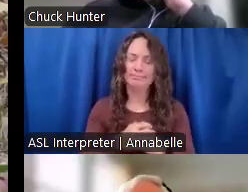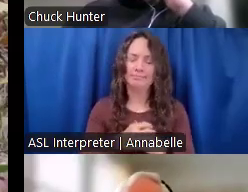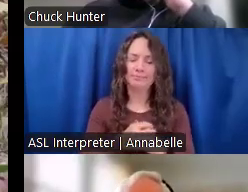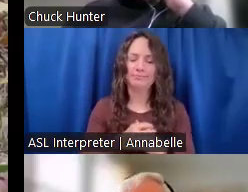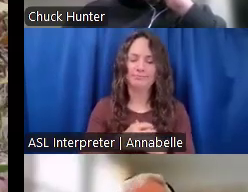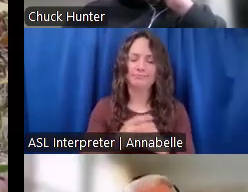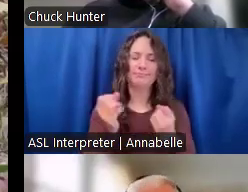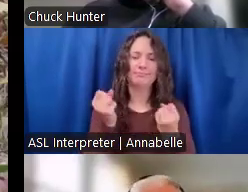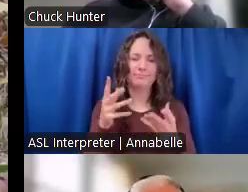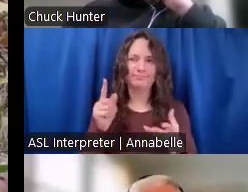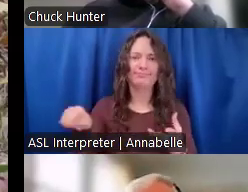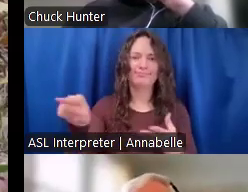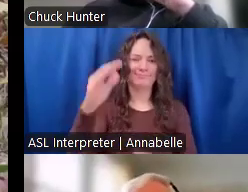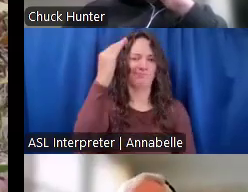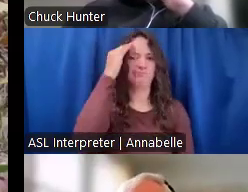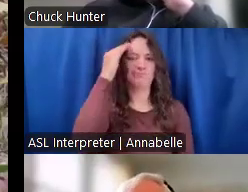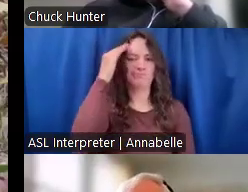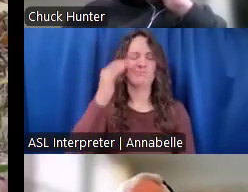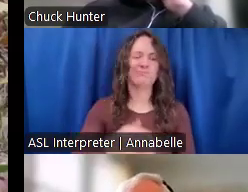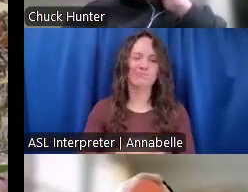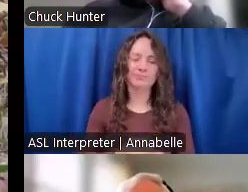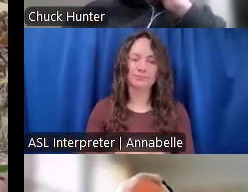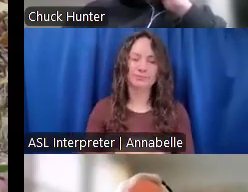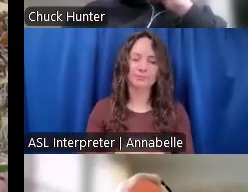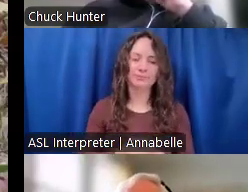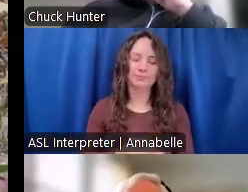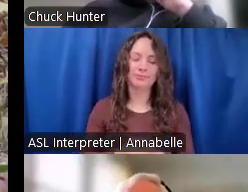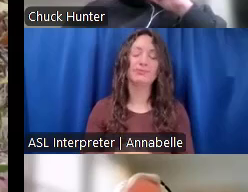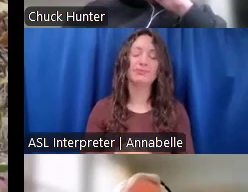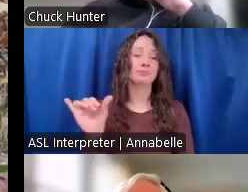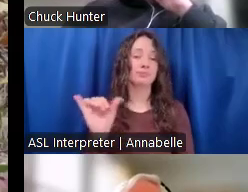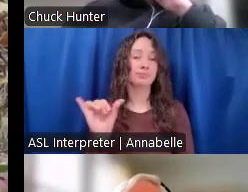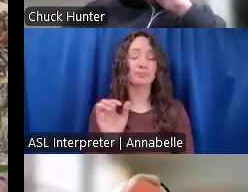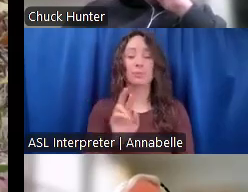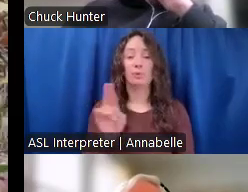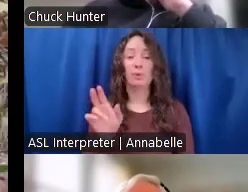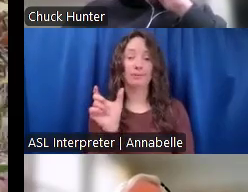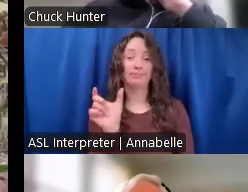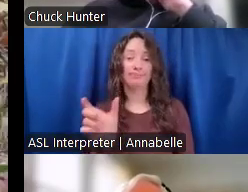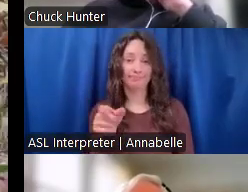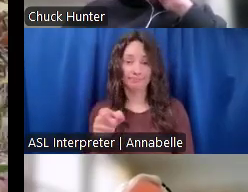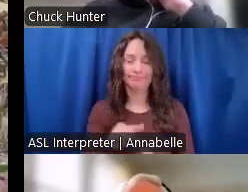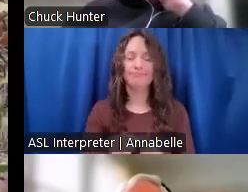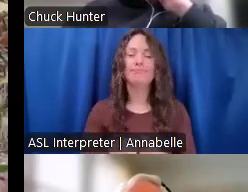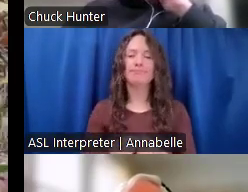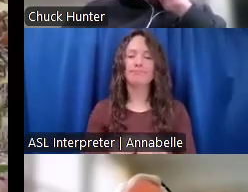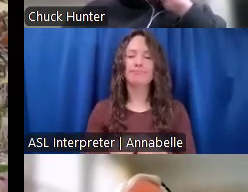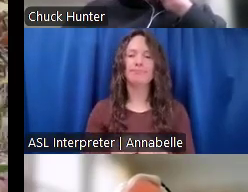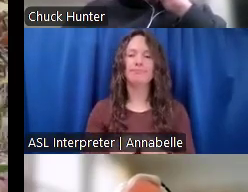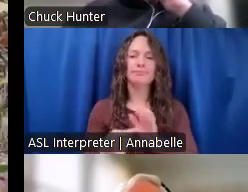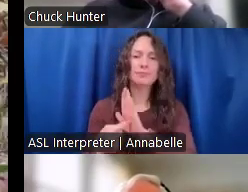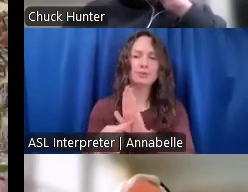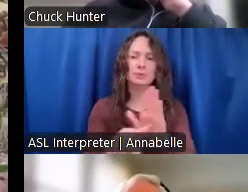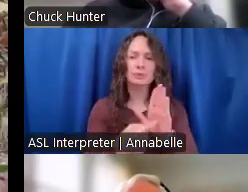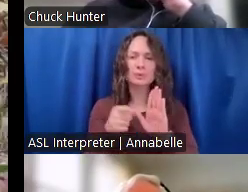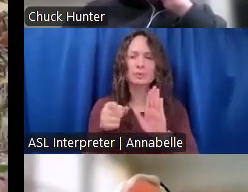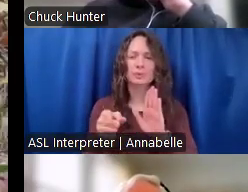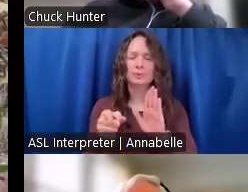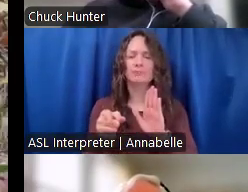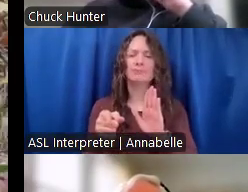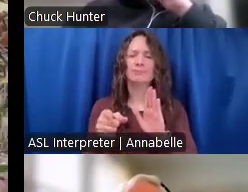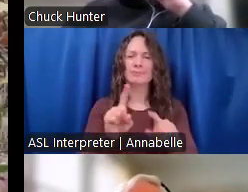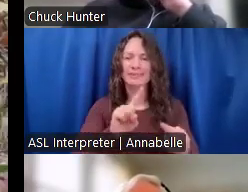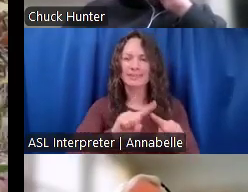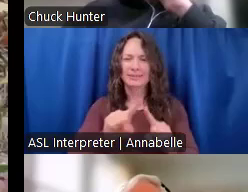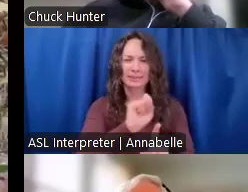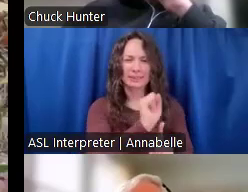us are well aware of. Likewise, the figure on the right is just illustrating one of many dynamics we're concerned about as it